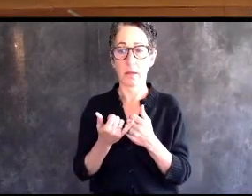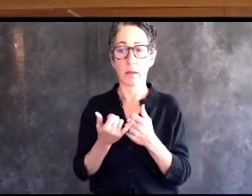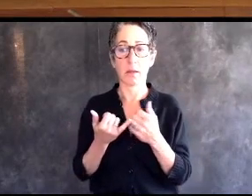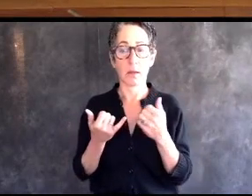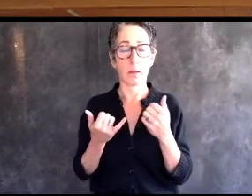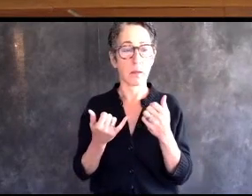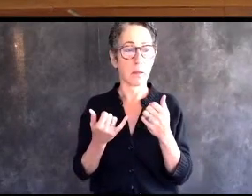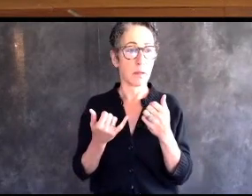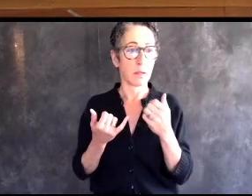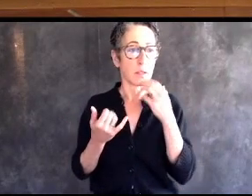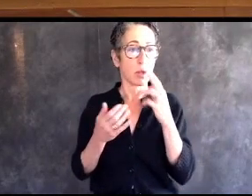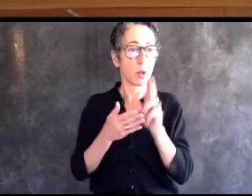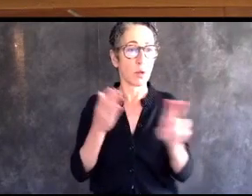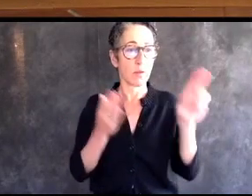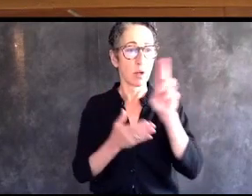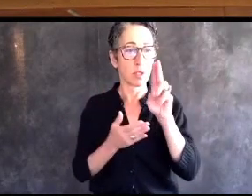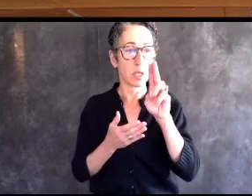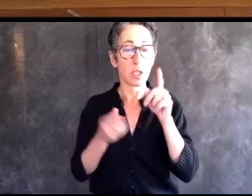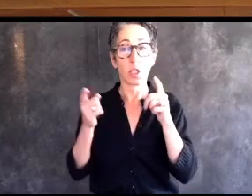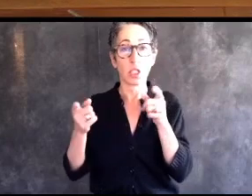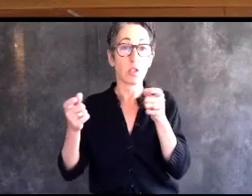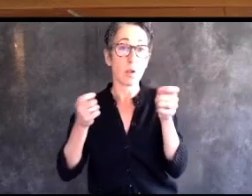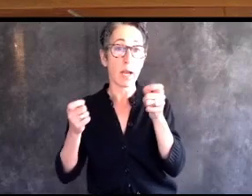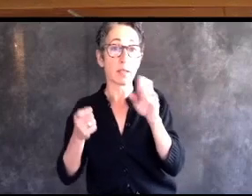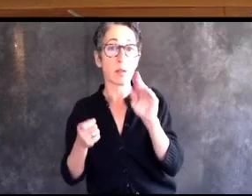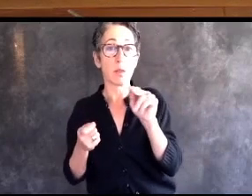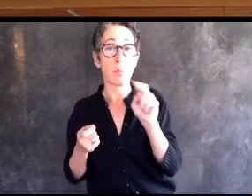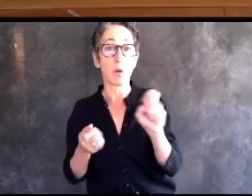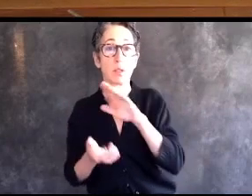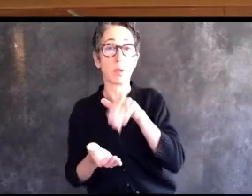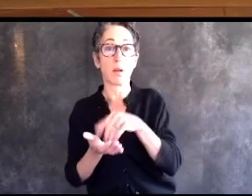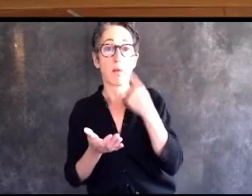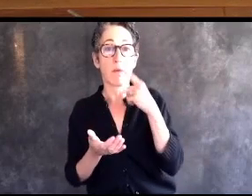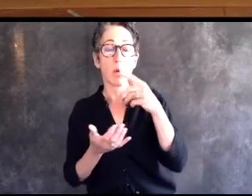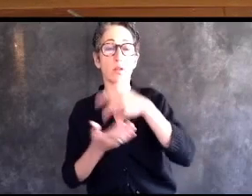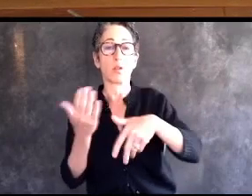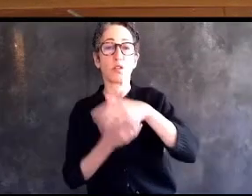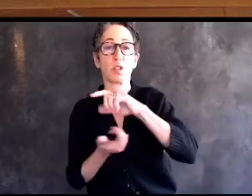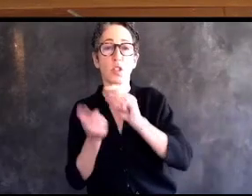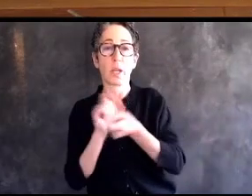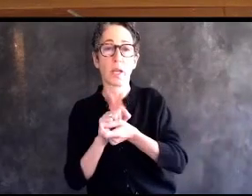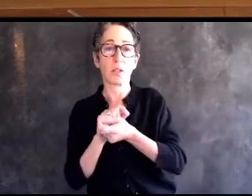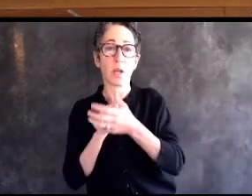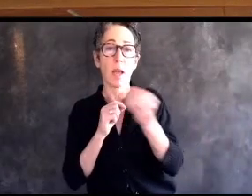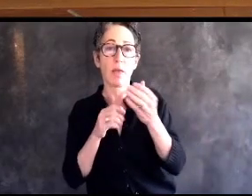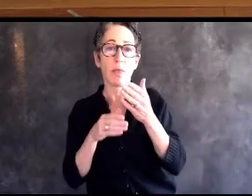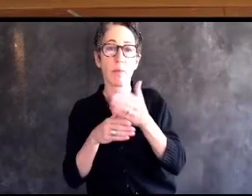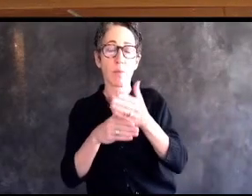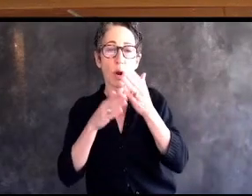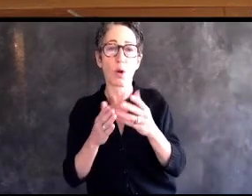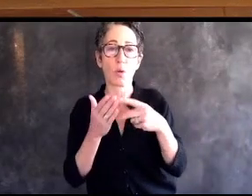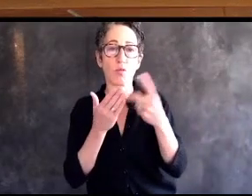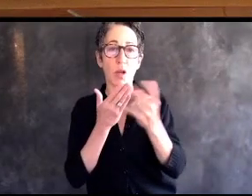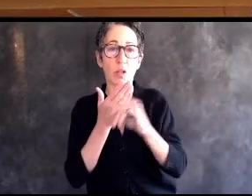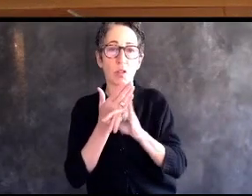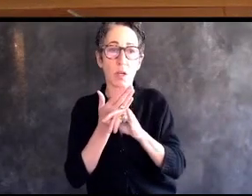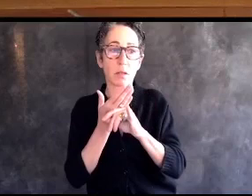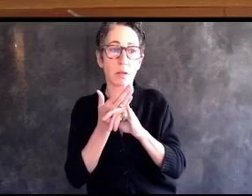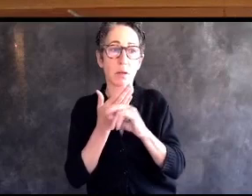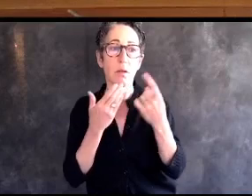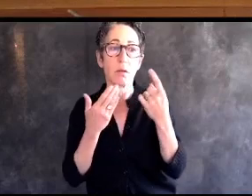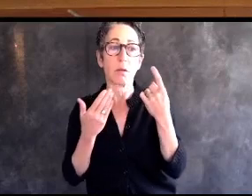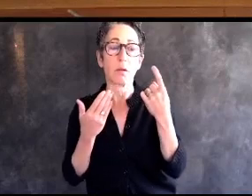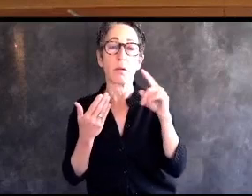Northeastern University, where she directs the Burns Center for Social Change and its partner projects, GovLab and